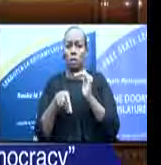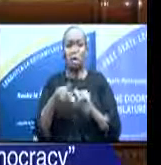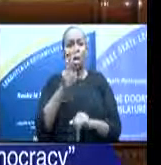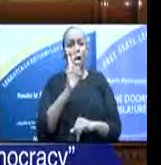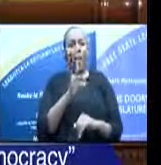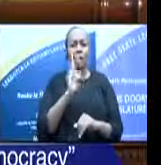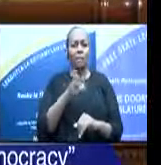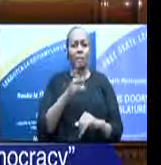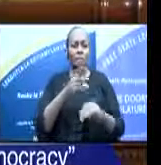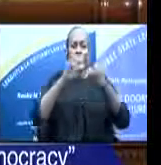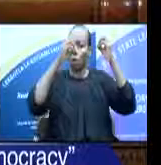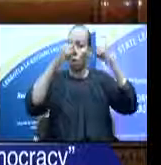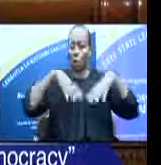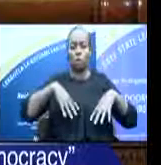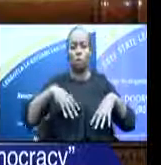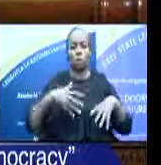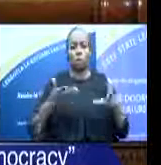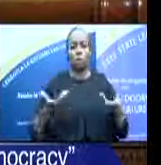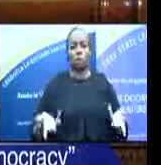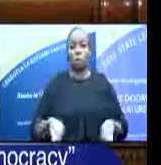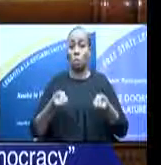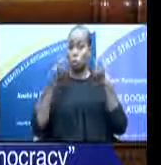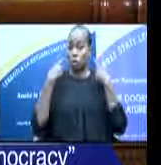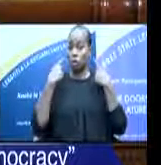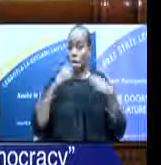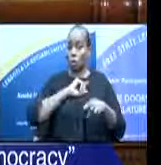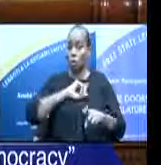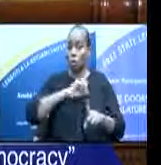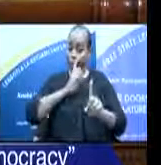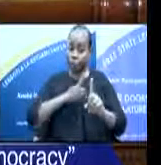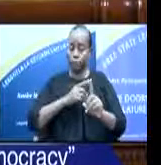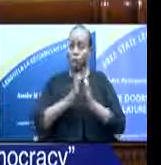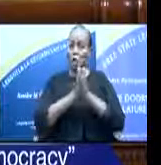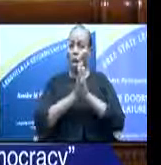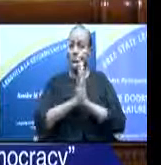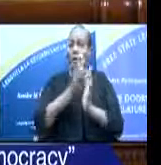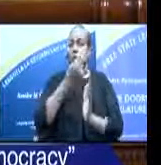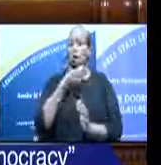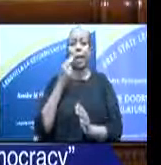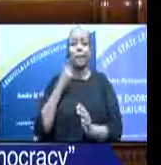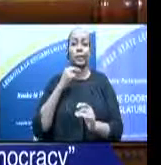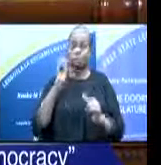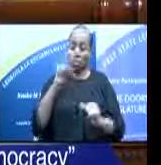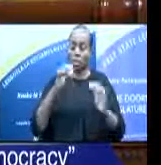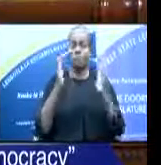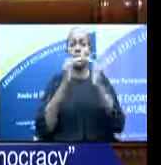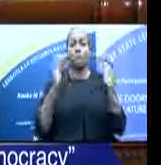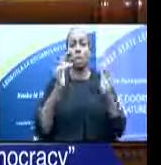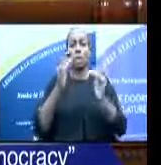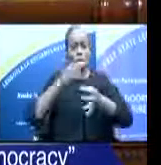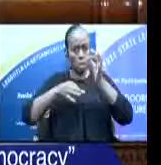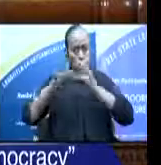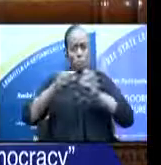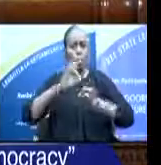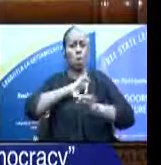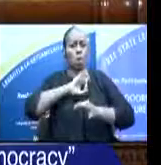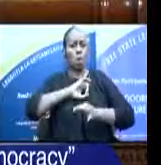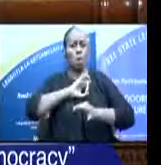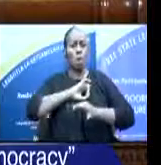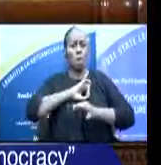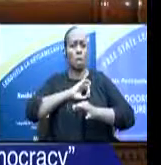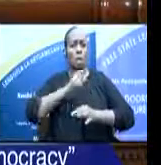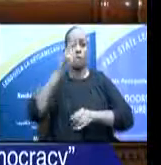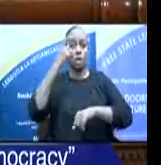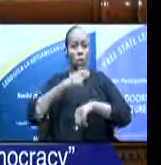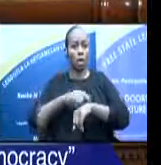you sort of lost it because she not reprimanded, she actually asked you nicely to be persistent. And she explained why. And it's not